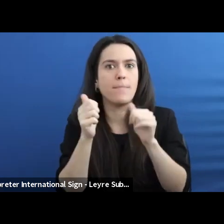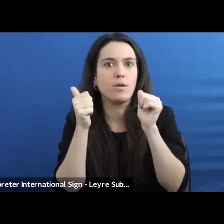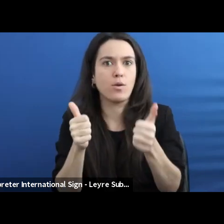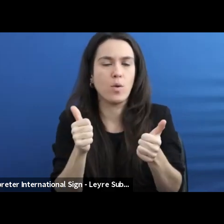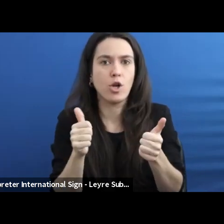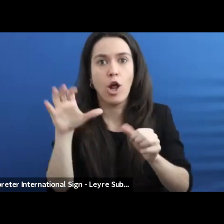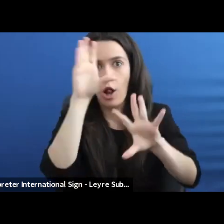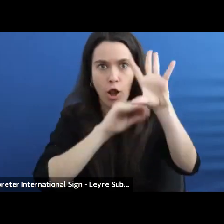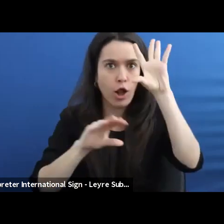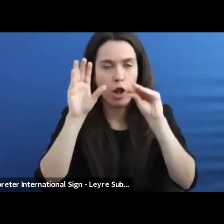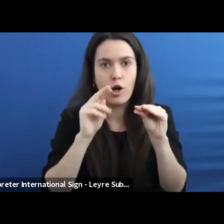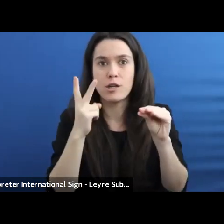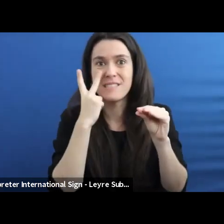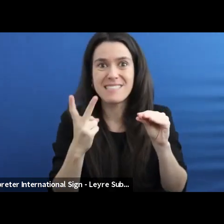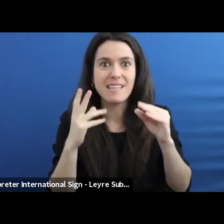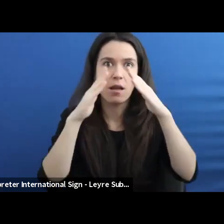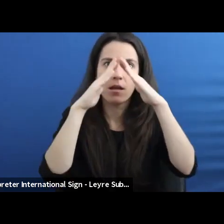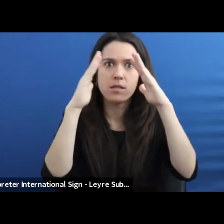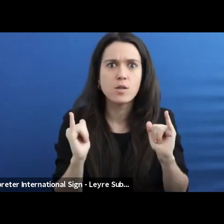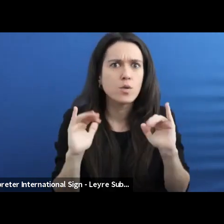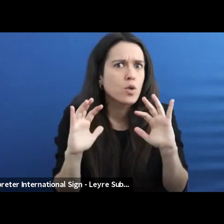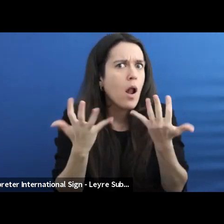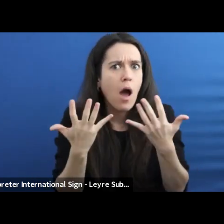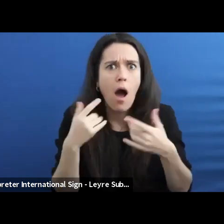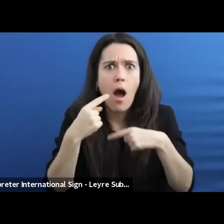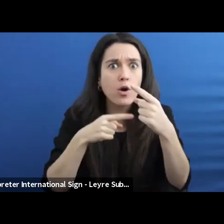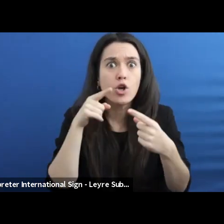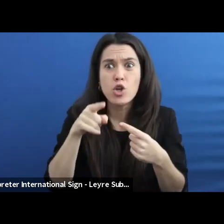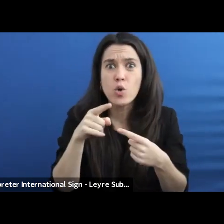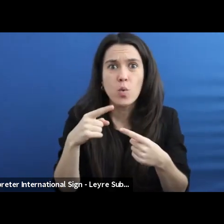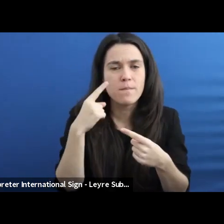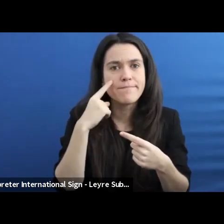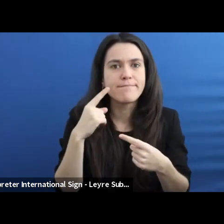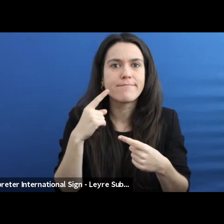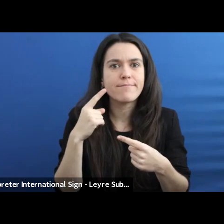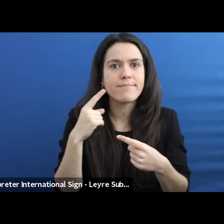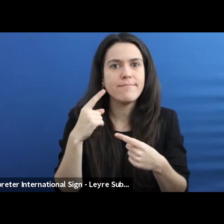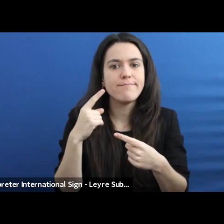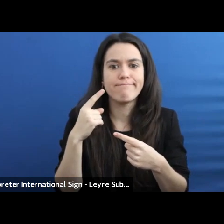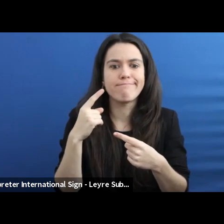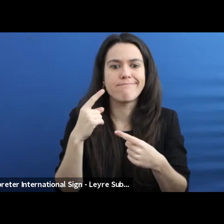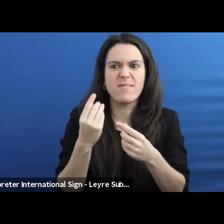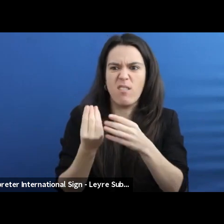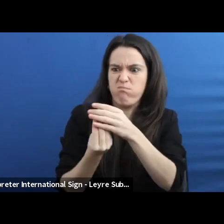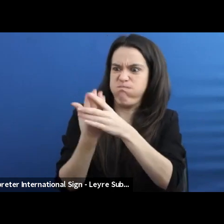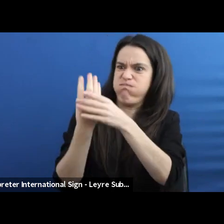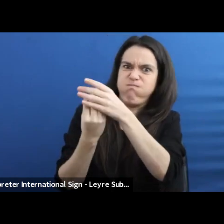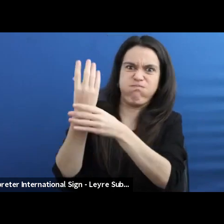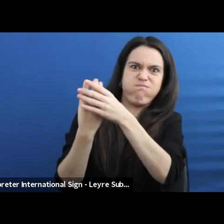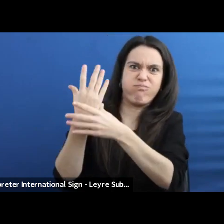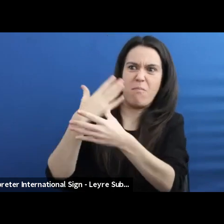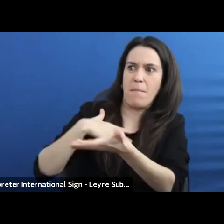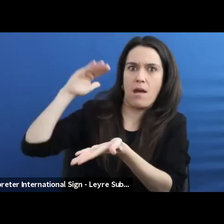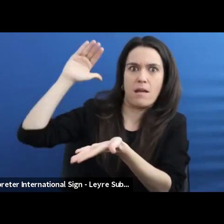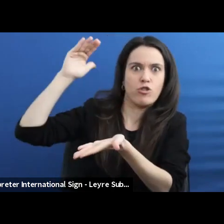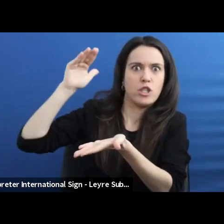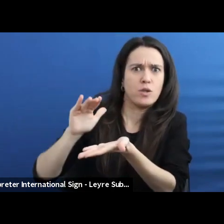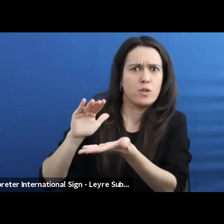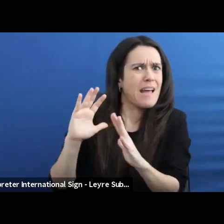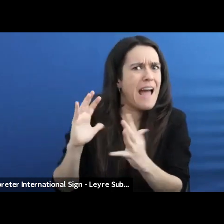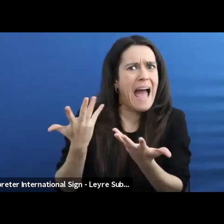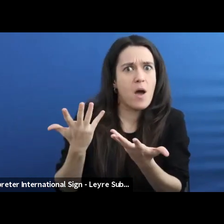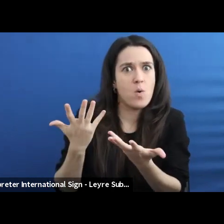institutions. What are the insights when you do carbon footprinting? How hard can it be? And what are the possibilities to